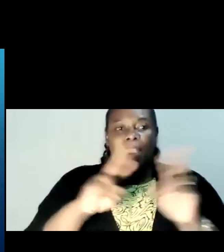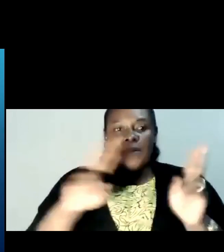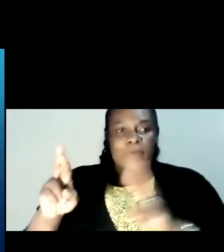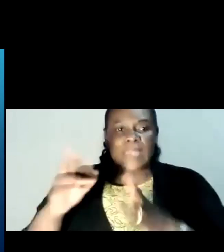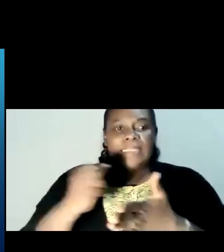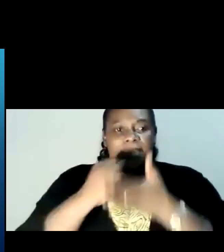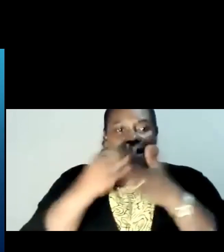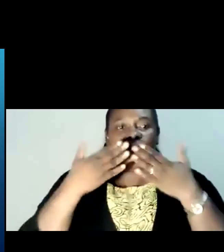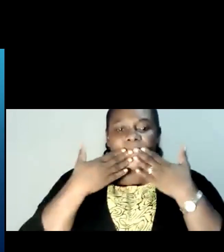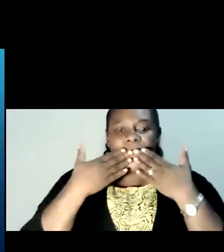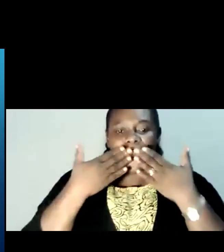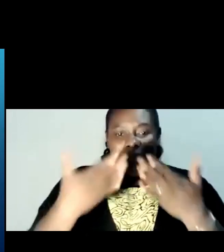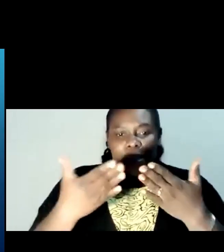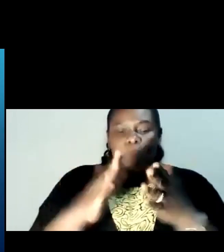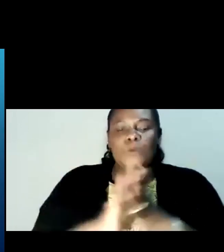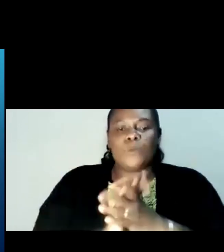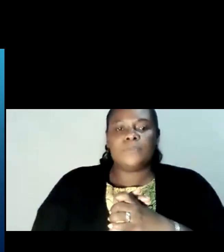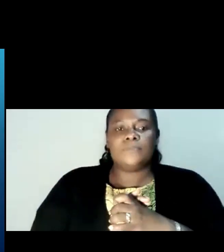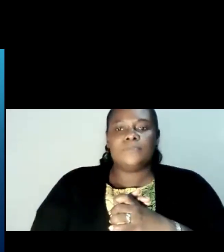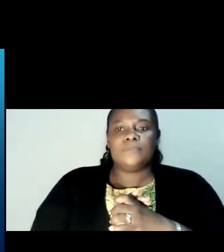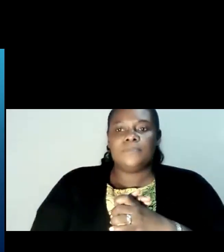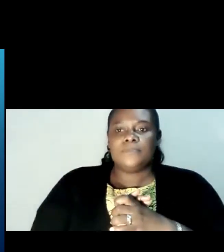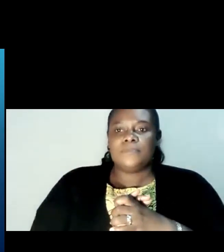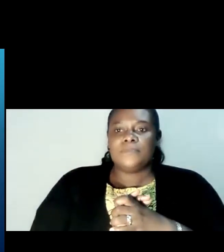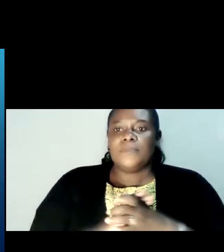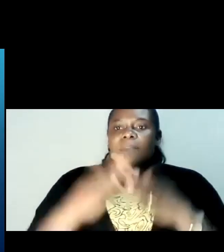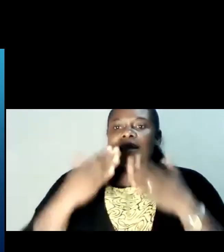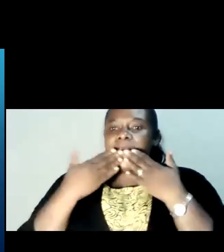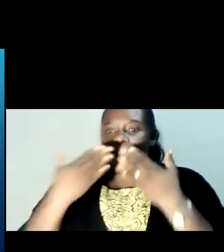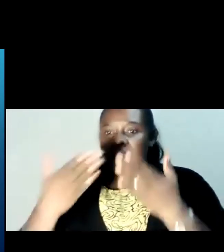you. And thank you too. Thank